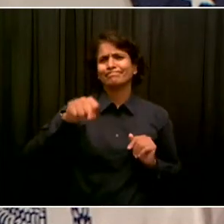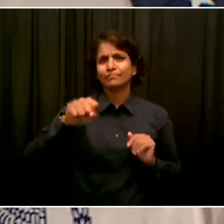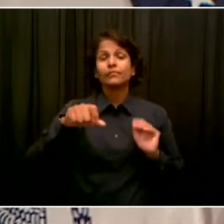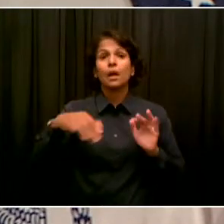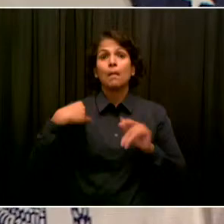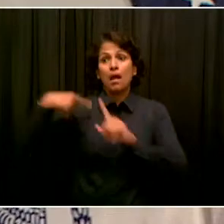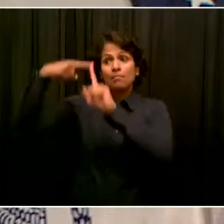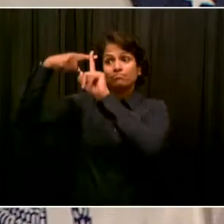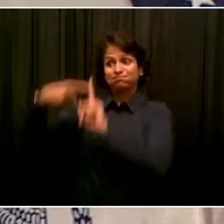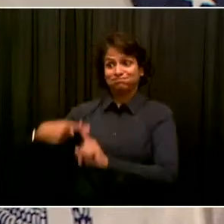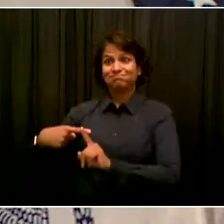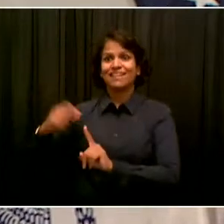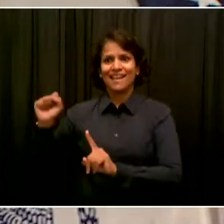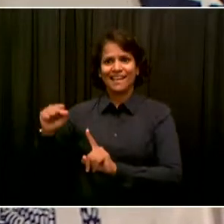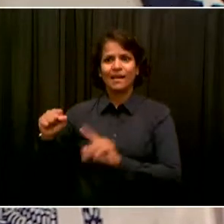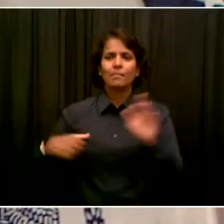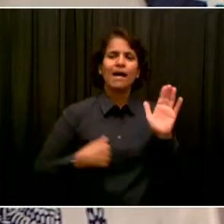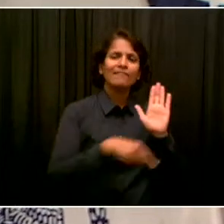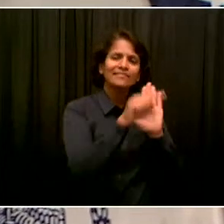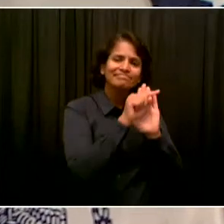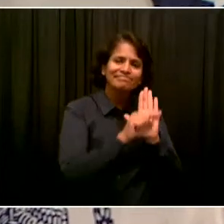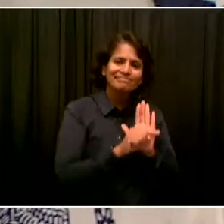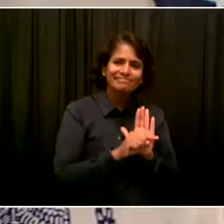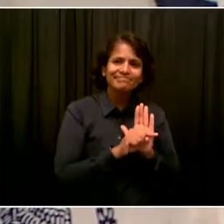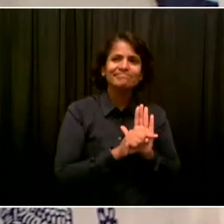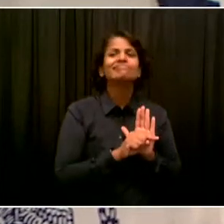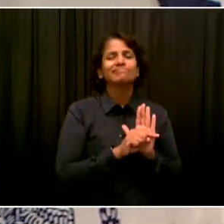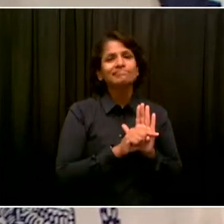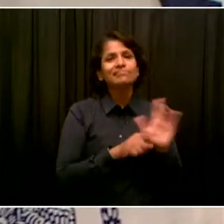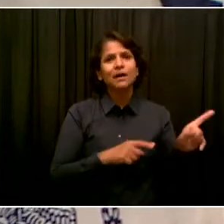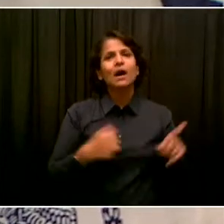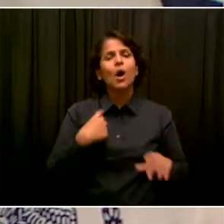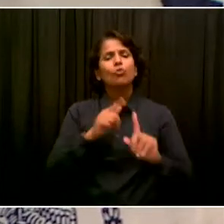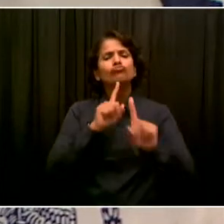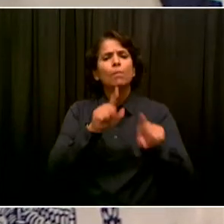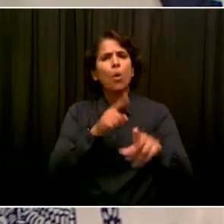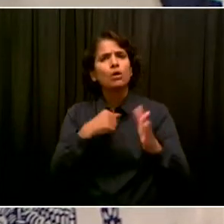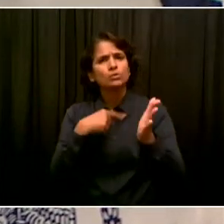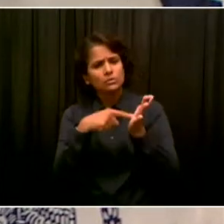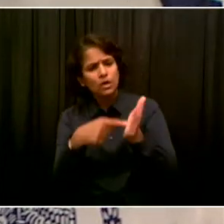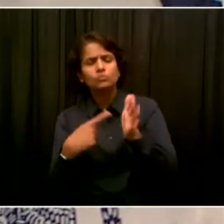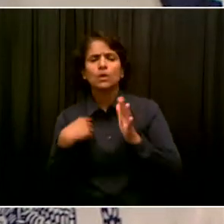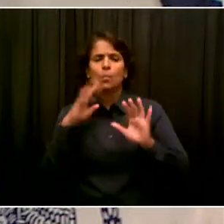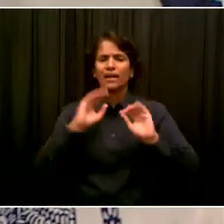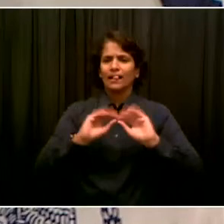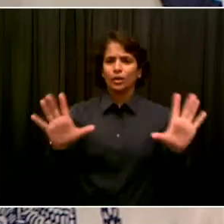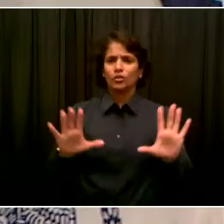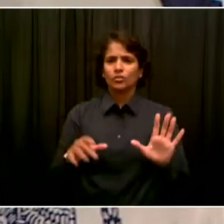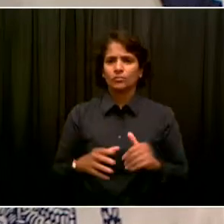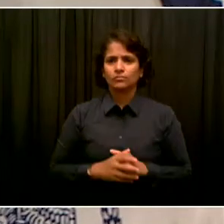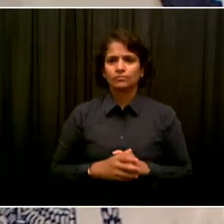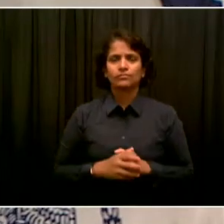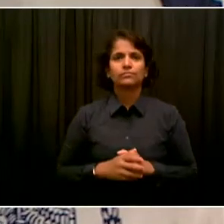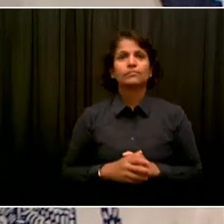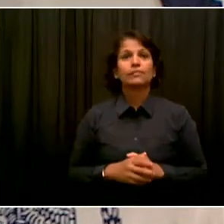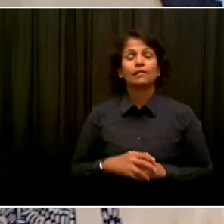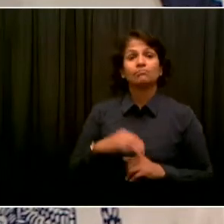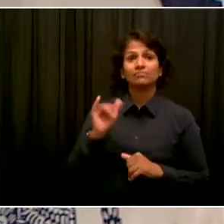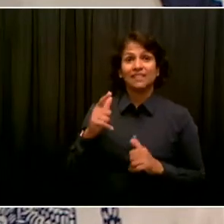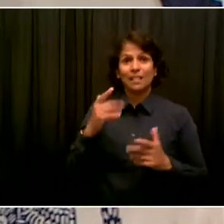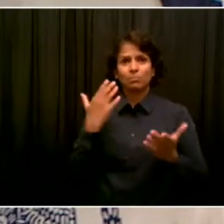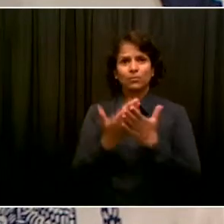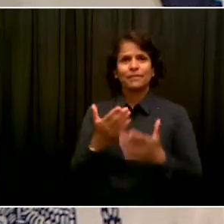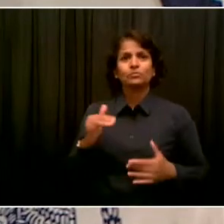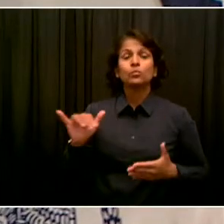great about and other things that we have to do a lot more work on. But what it does prove is the ability of this city to move forward and do great